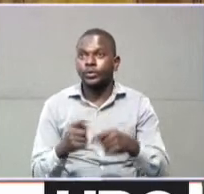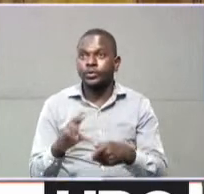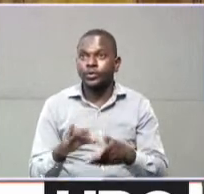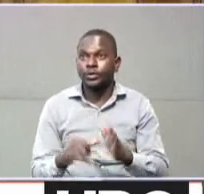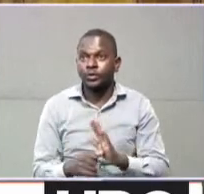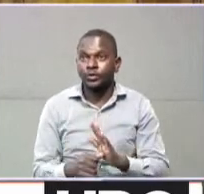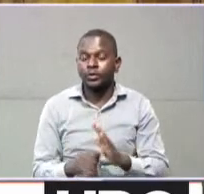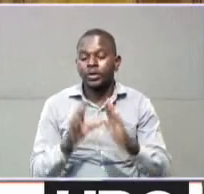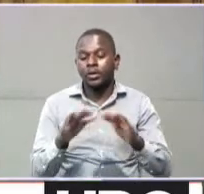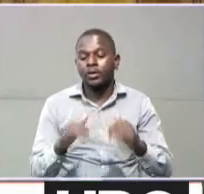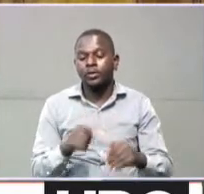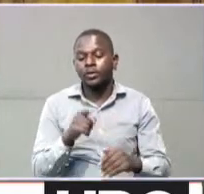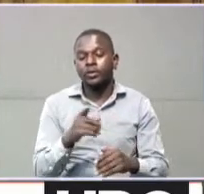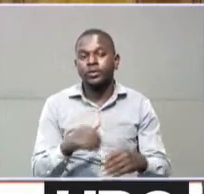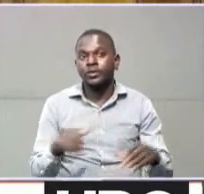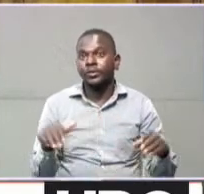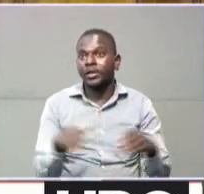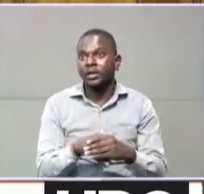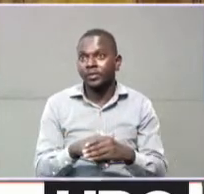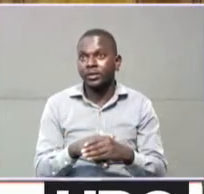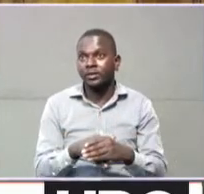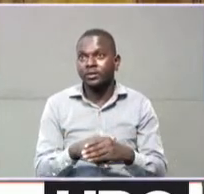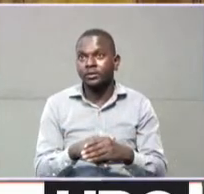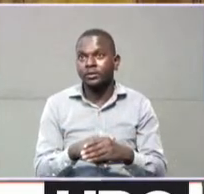raising is whether this member